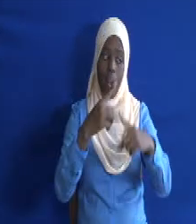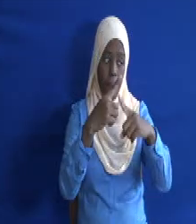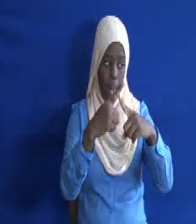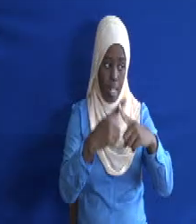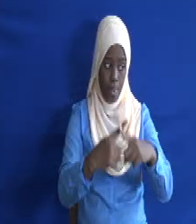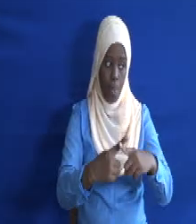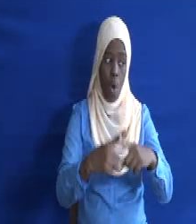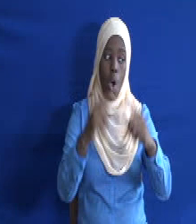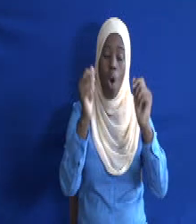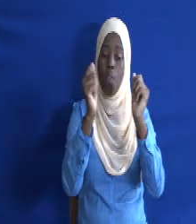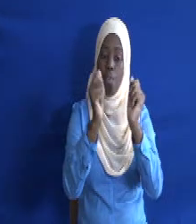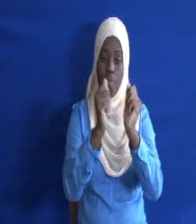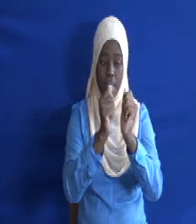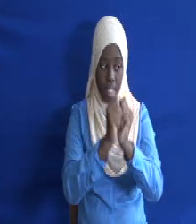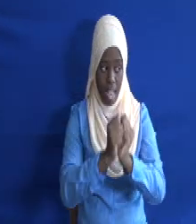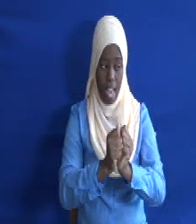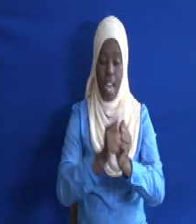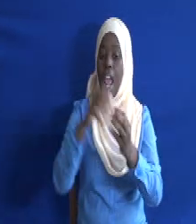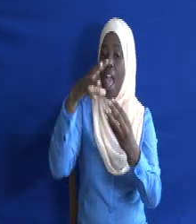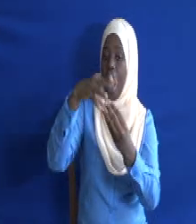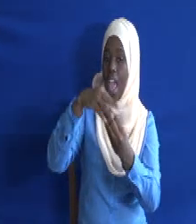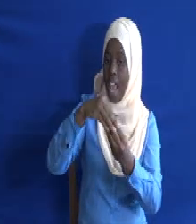20.